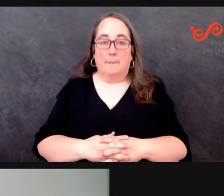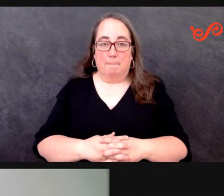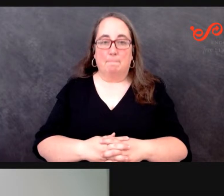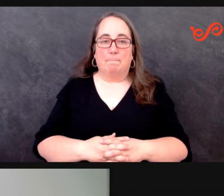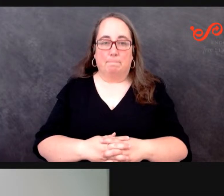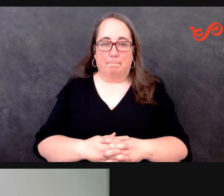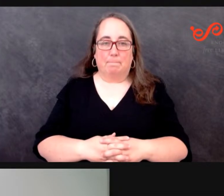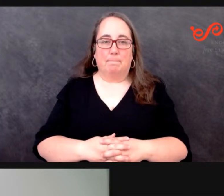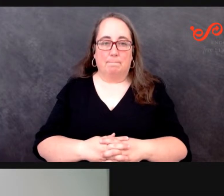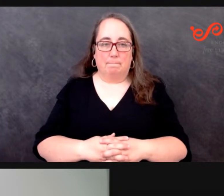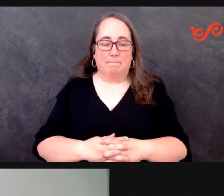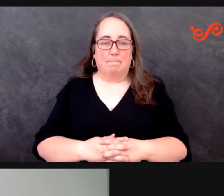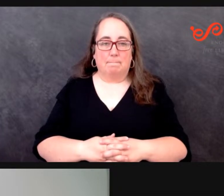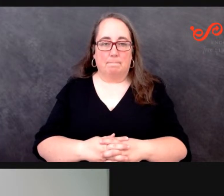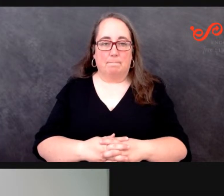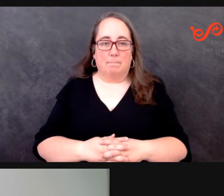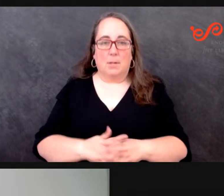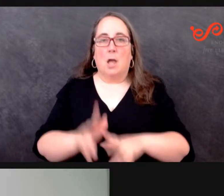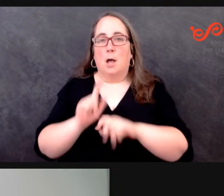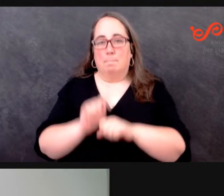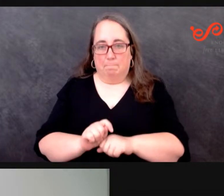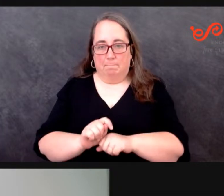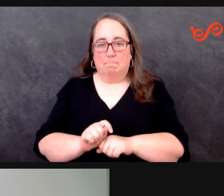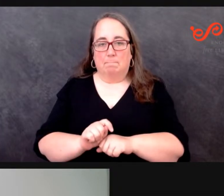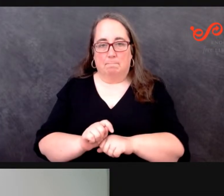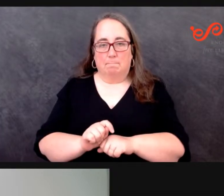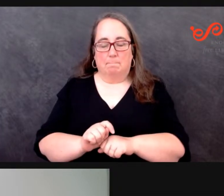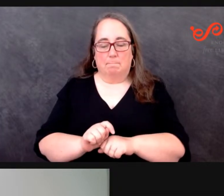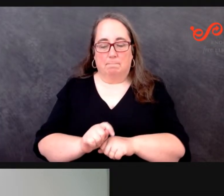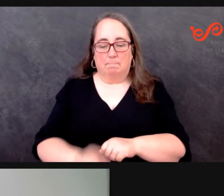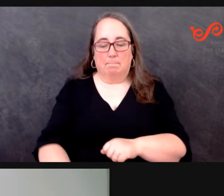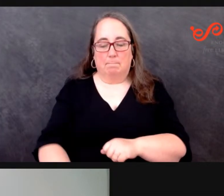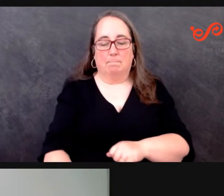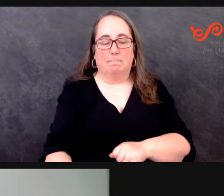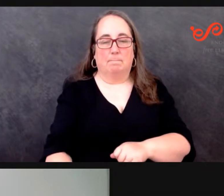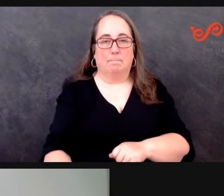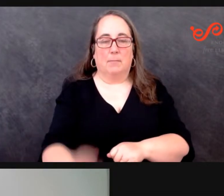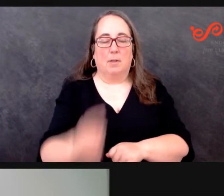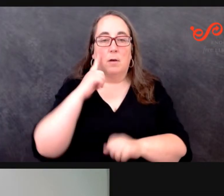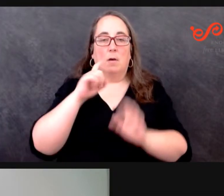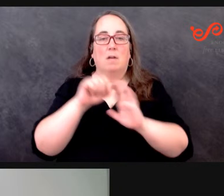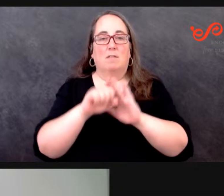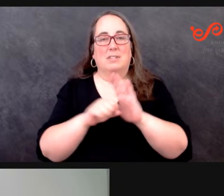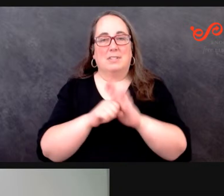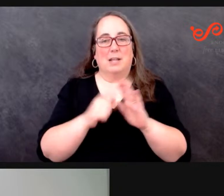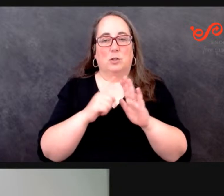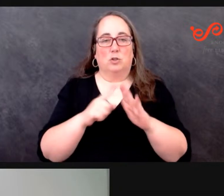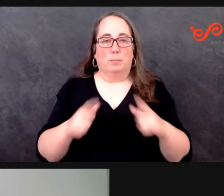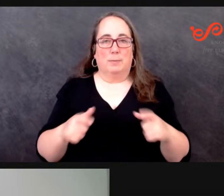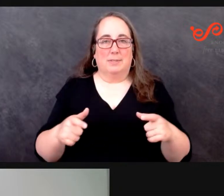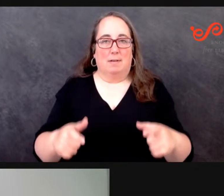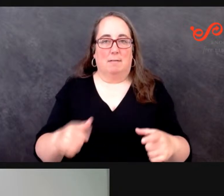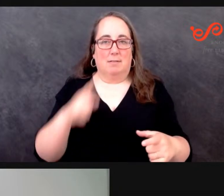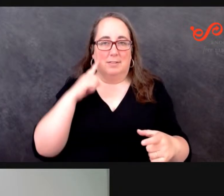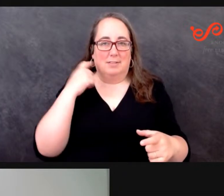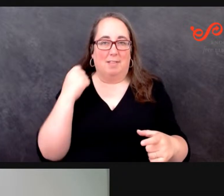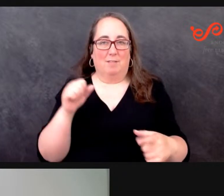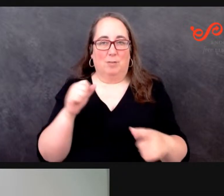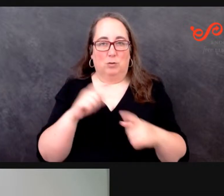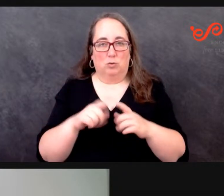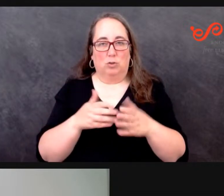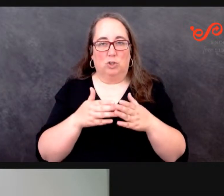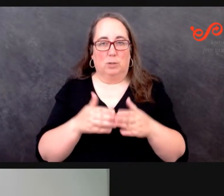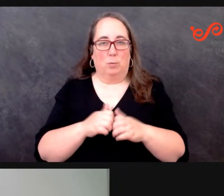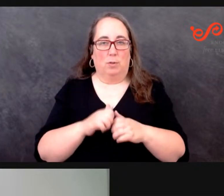it was a tradition for the state to present silver to a ship bearing